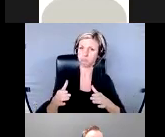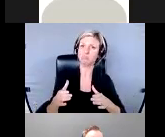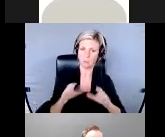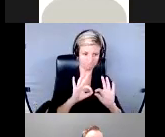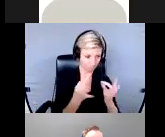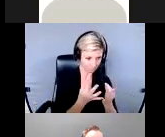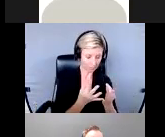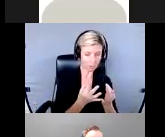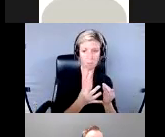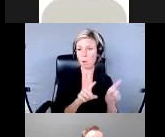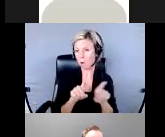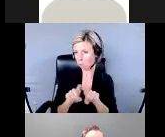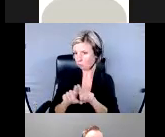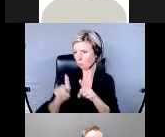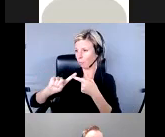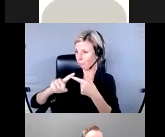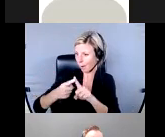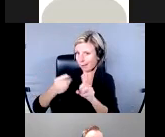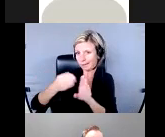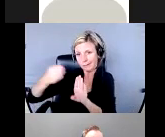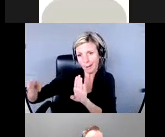family caregiver if they're sharing those roles.